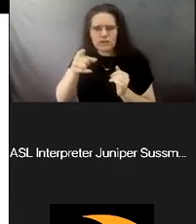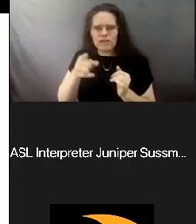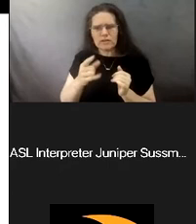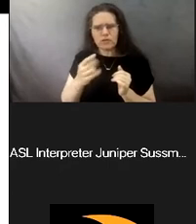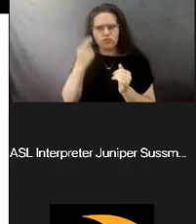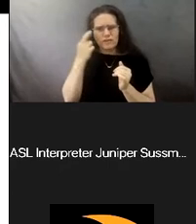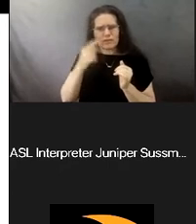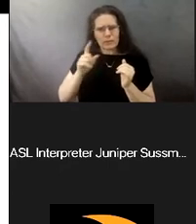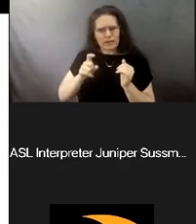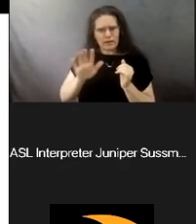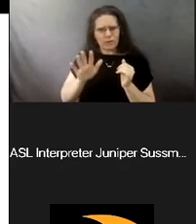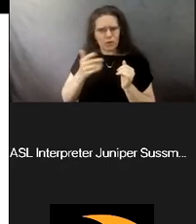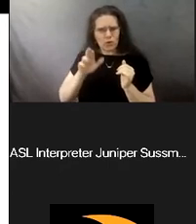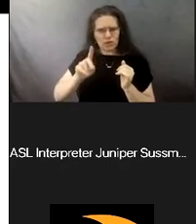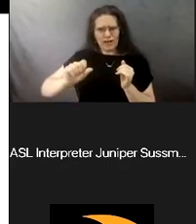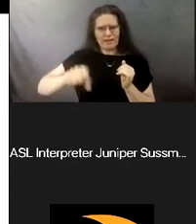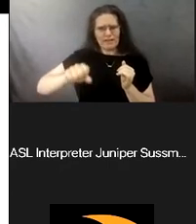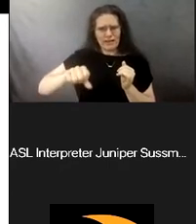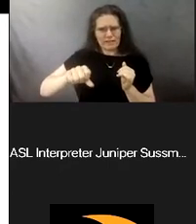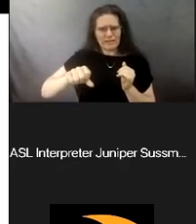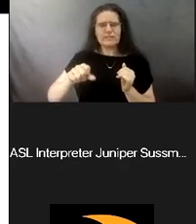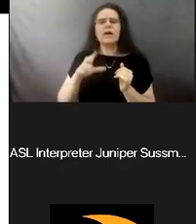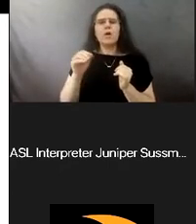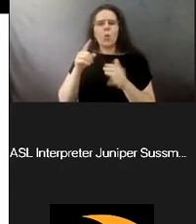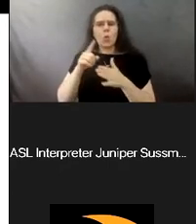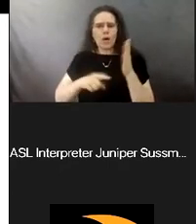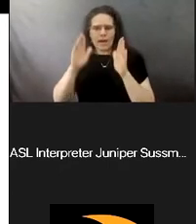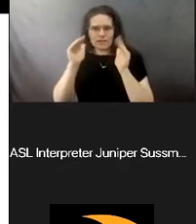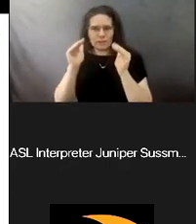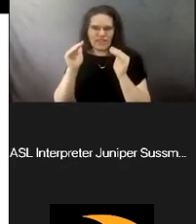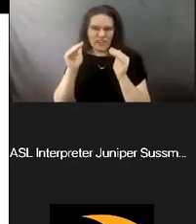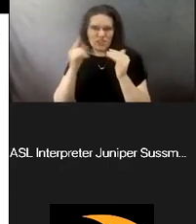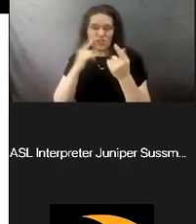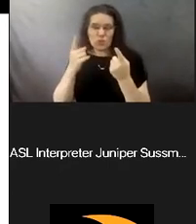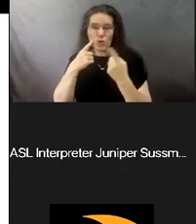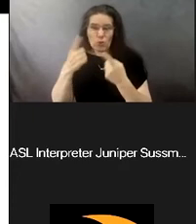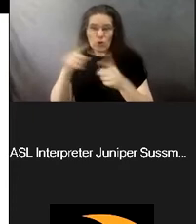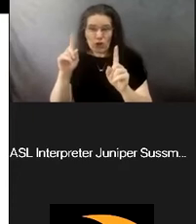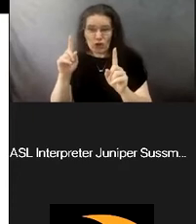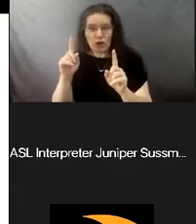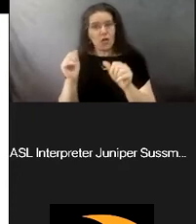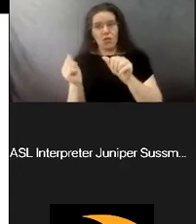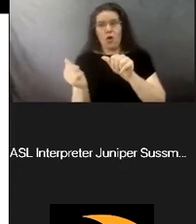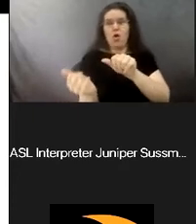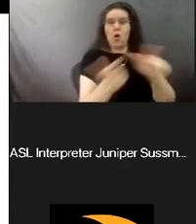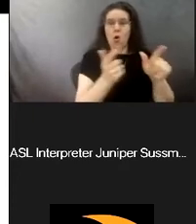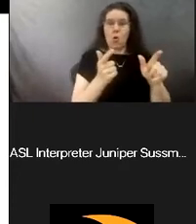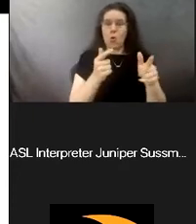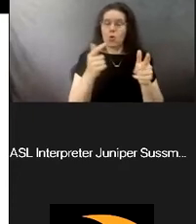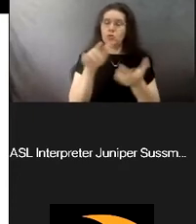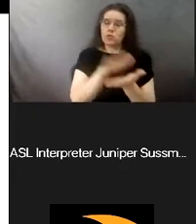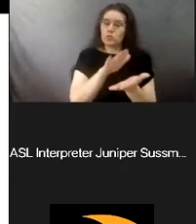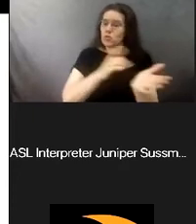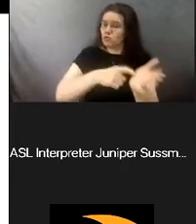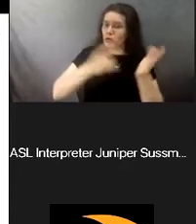expectations. So with this one, would the whole school need to be masked for Maria to go back to school? So let's say Maria's in first grade